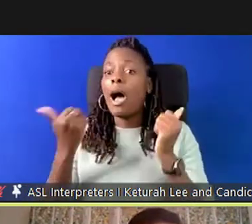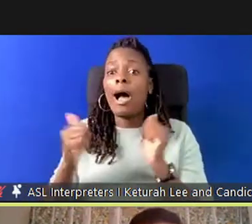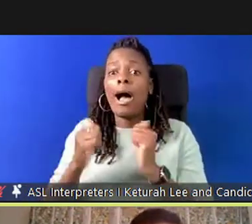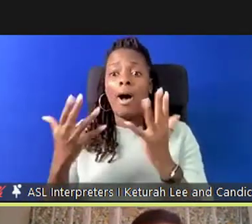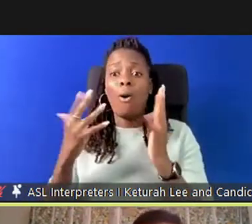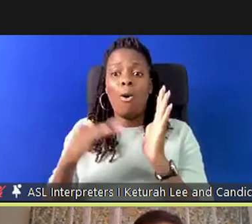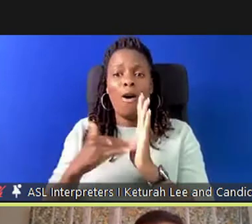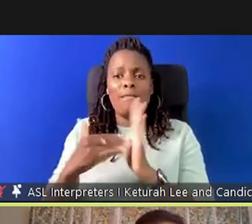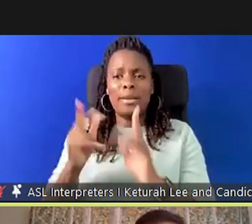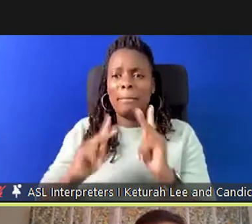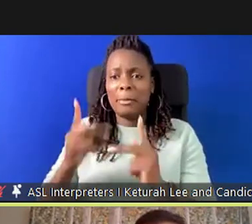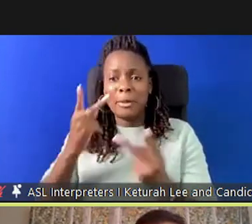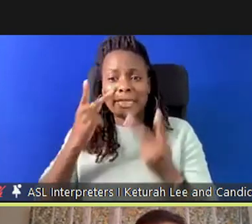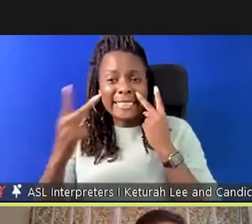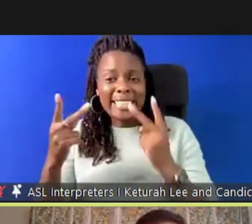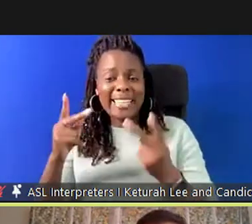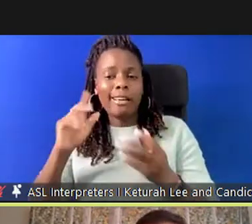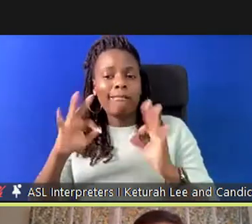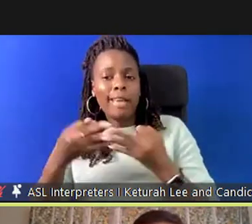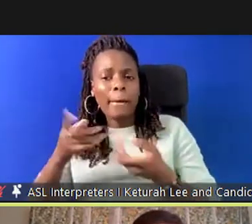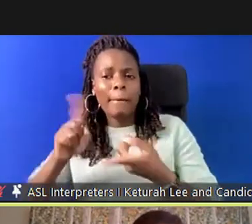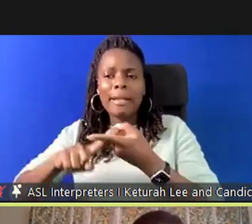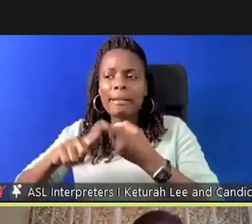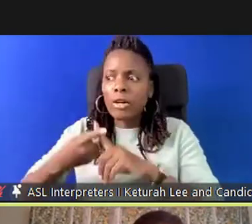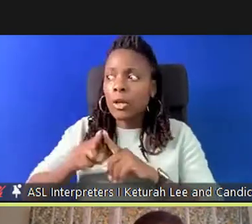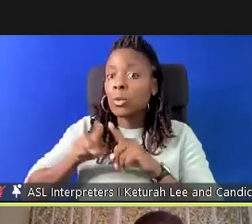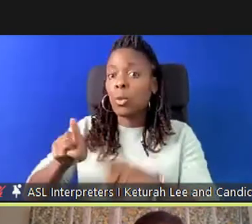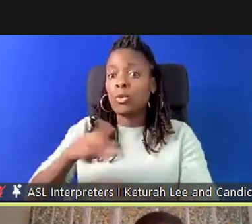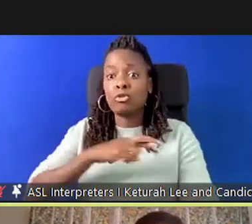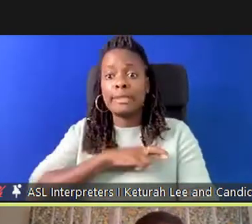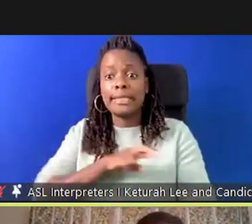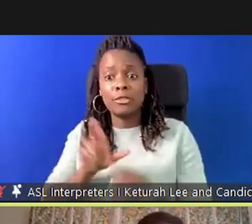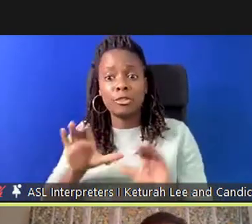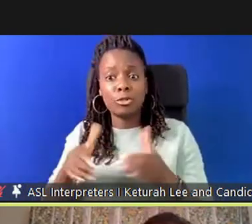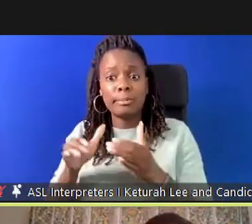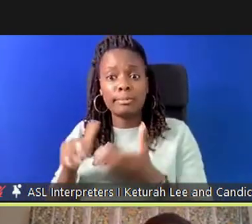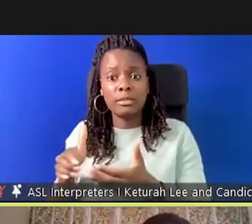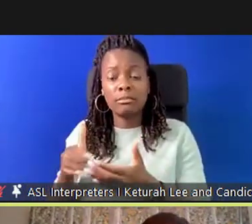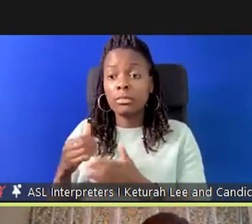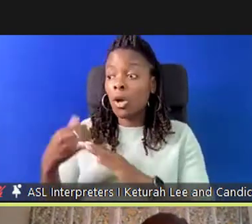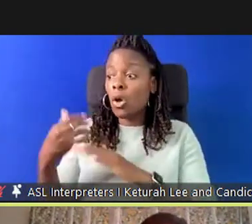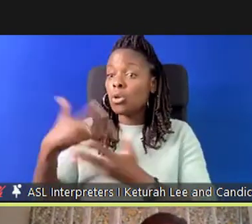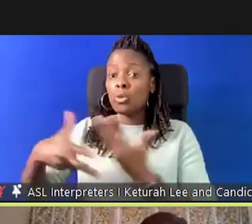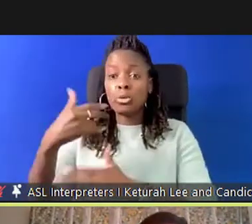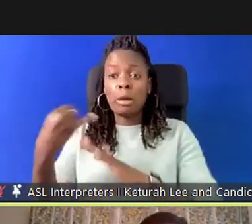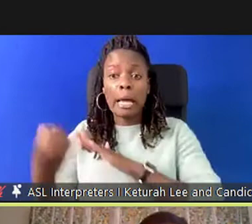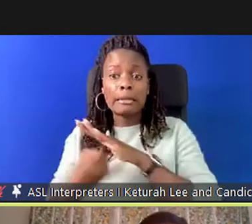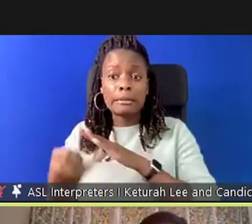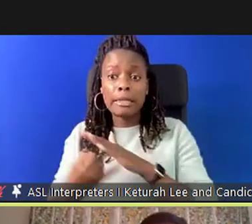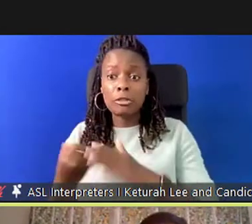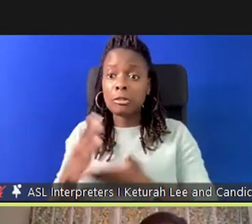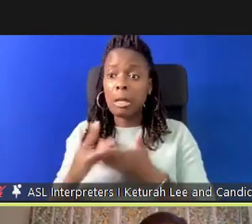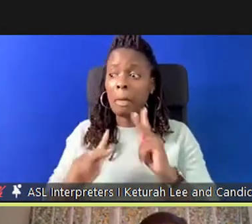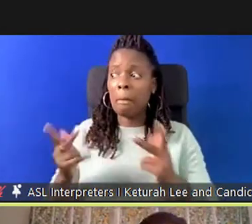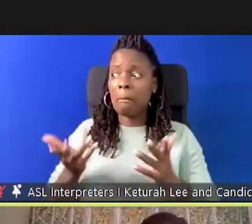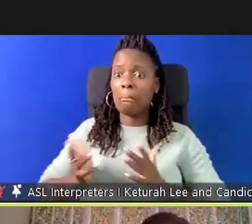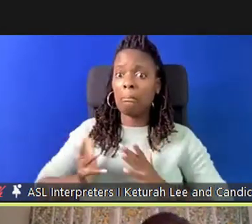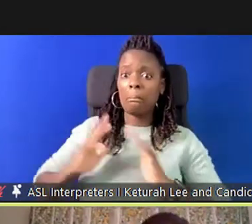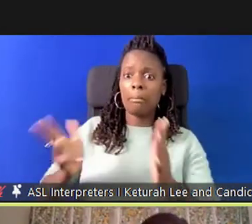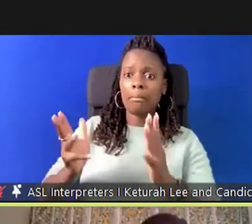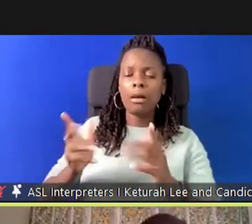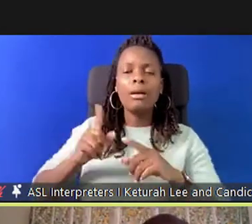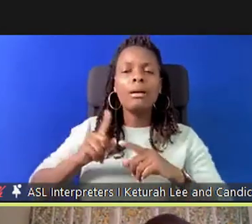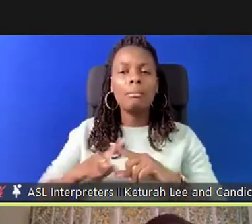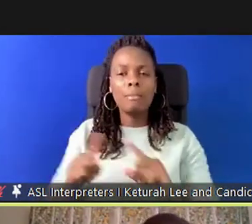religious groups? Social isolation may not be distressing for all, but it's associated with medical risks, which is